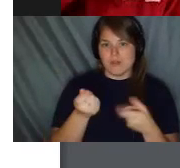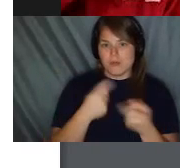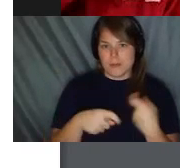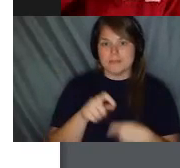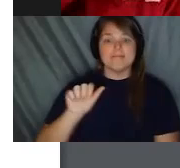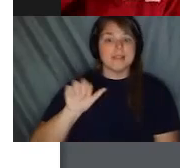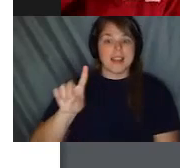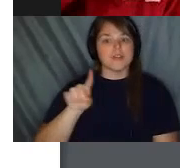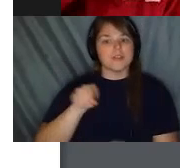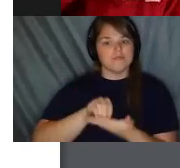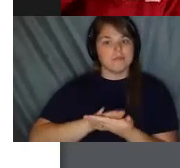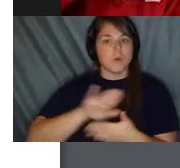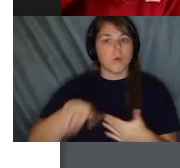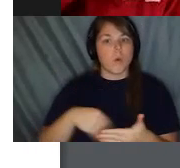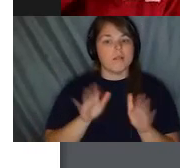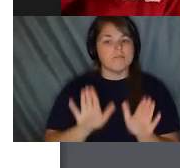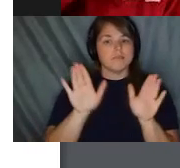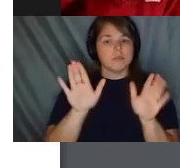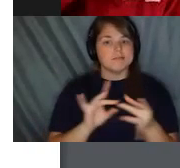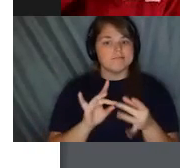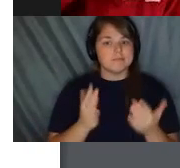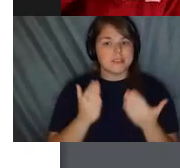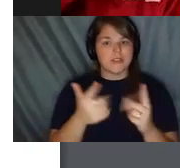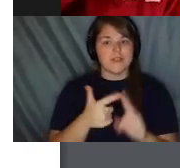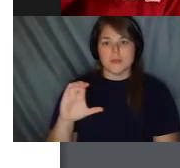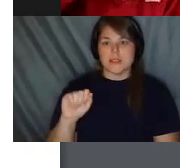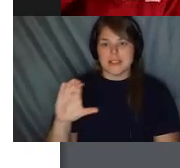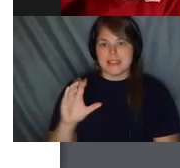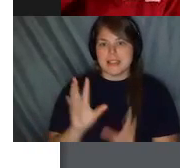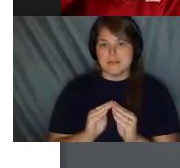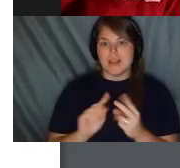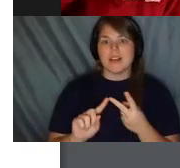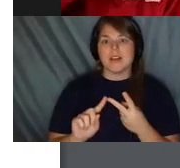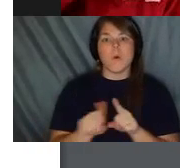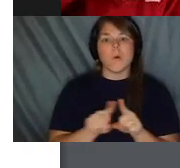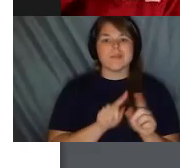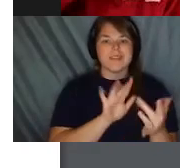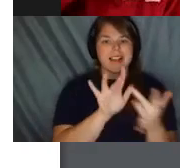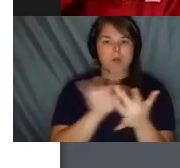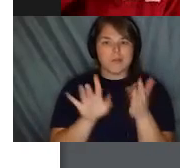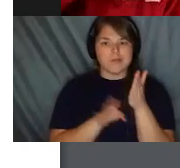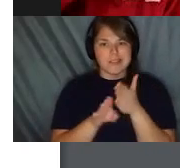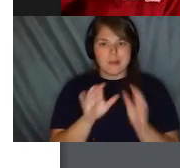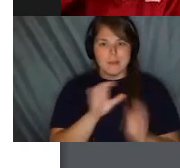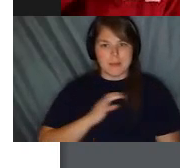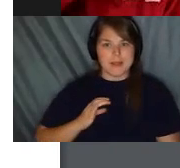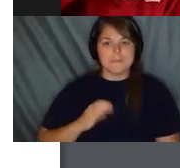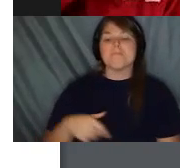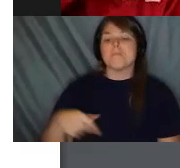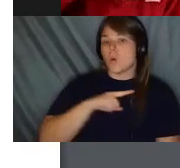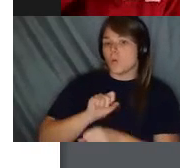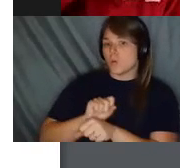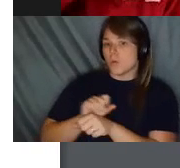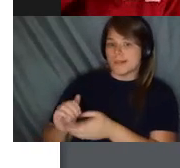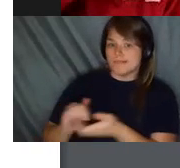great suggestions from the last CSC meeting, as well as in the outreach subcommittee meeting. And we're working closely with Valley Can to arrange a